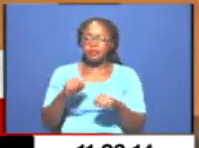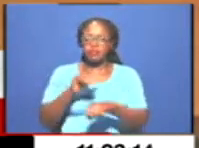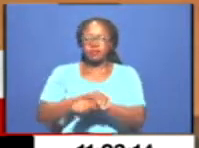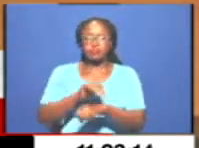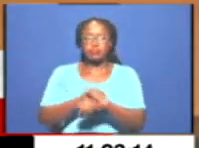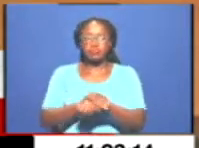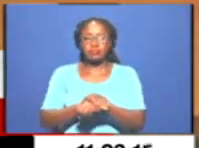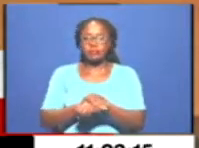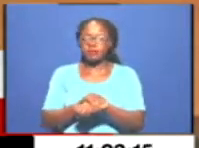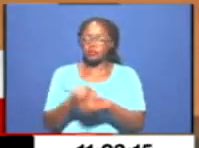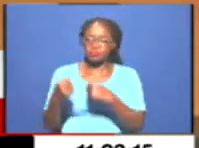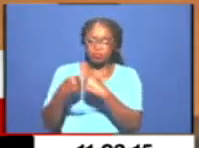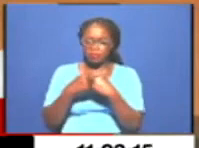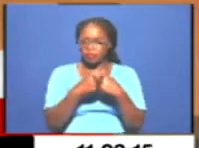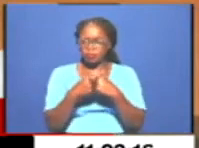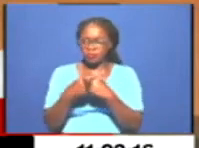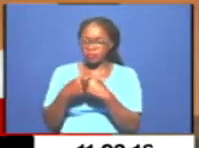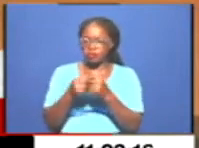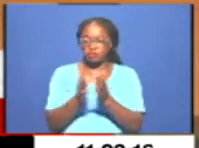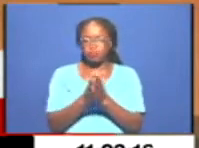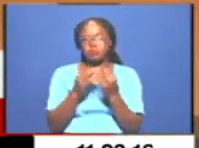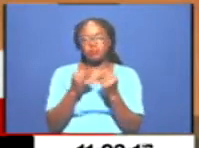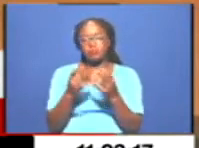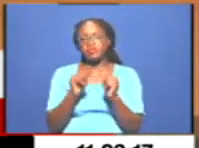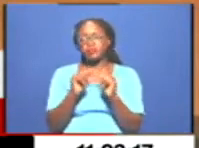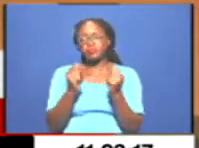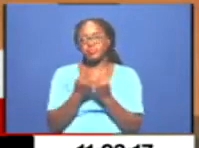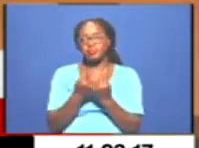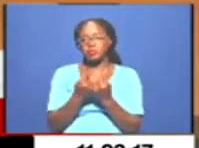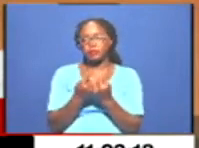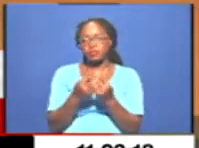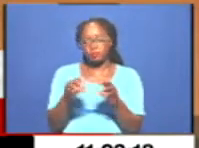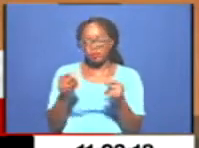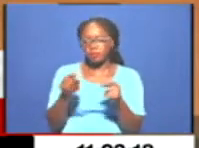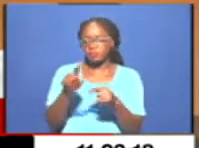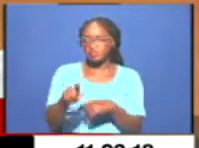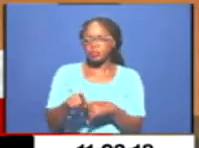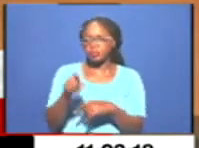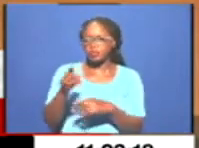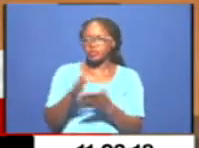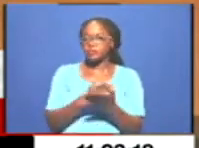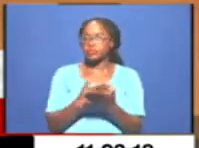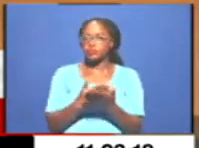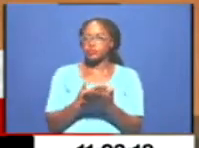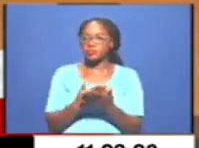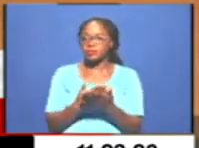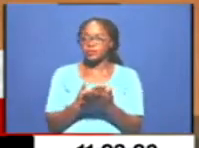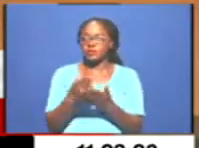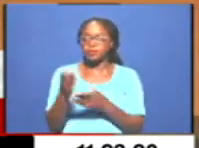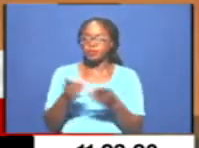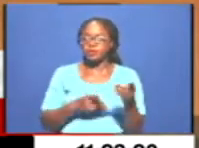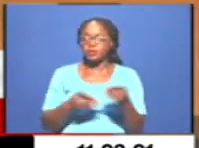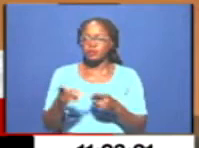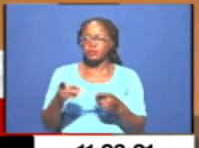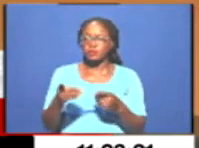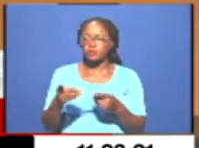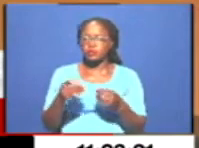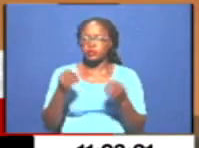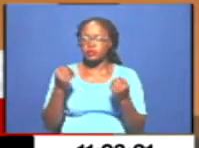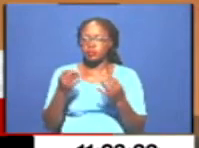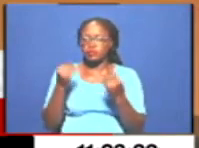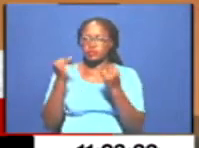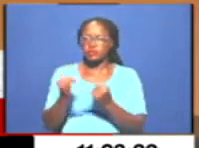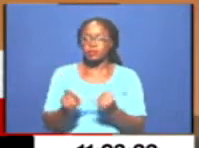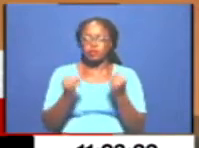travel. So there are very many teams which need to go for qualification. There are some who have gotten direct qualification. A lot of the individual sports have